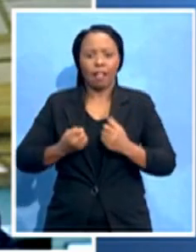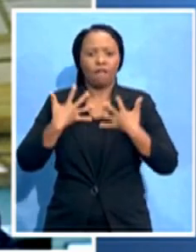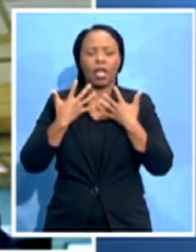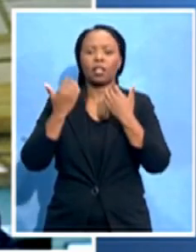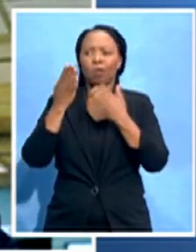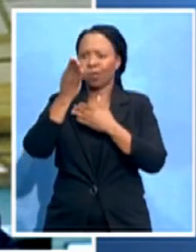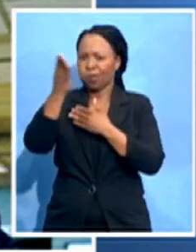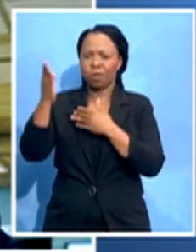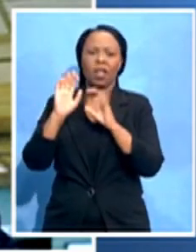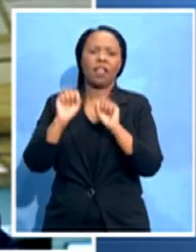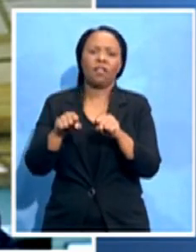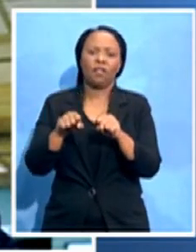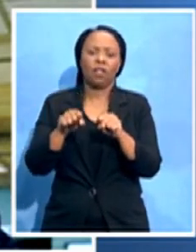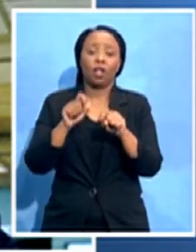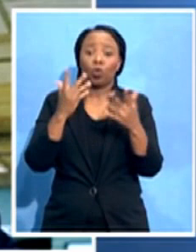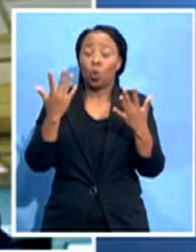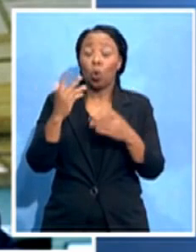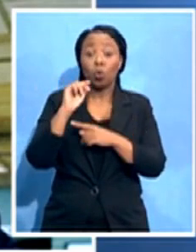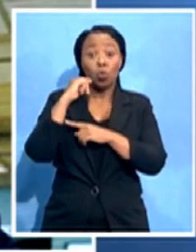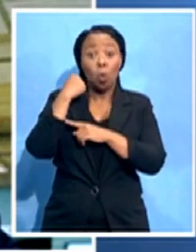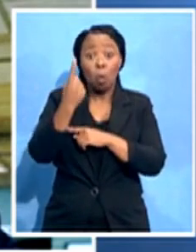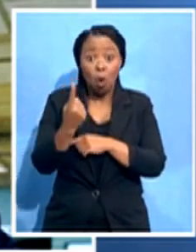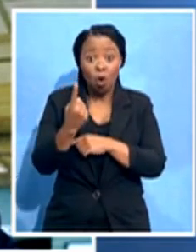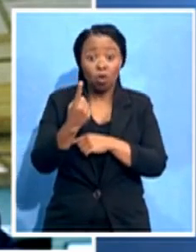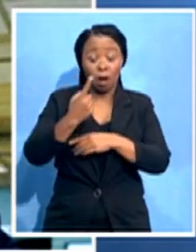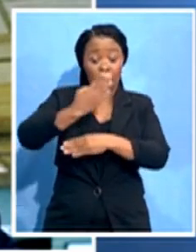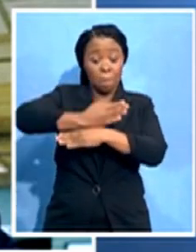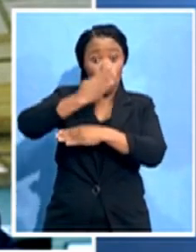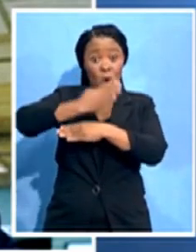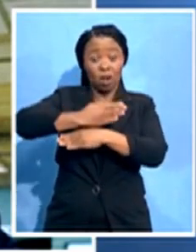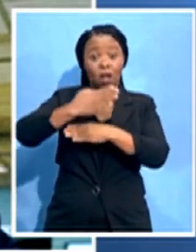borders, this is something that we have to look